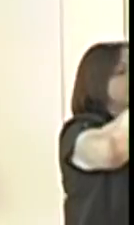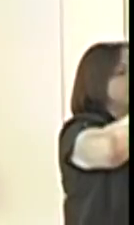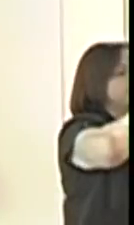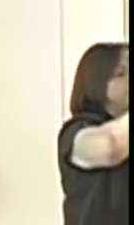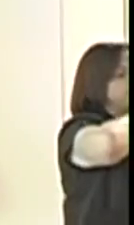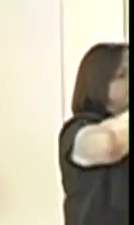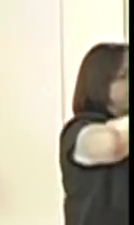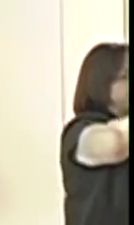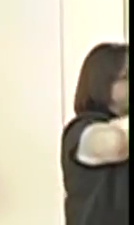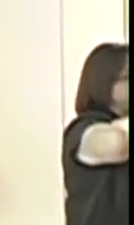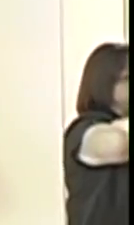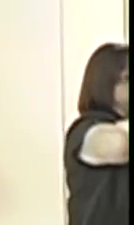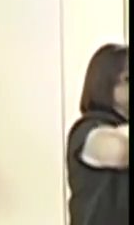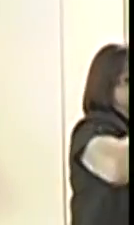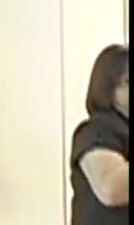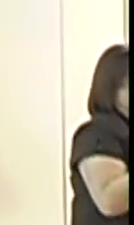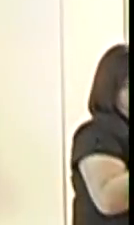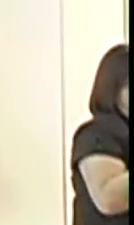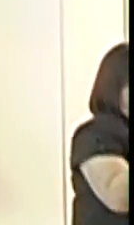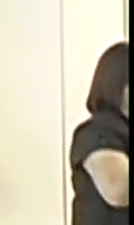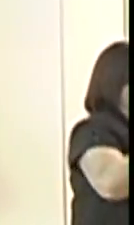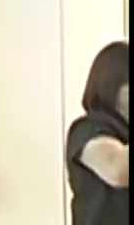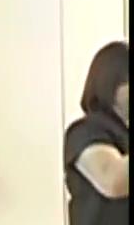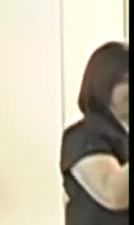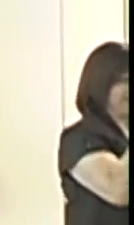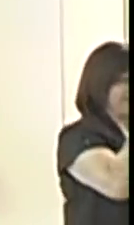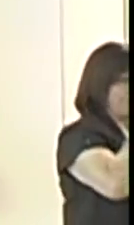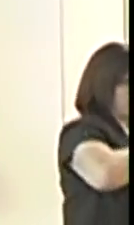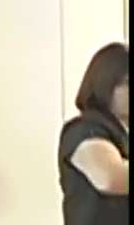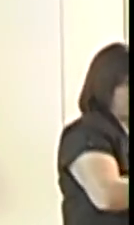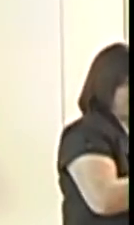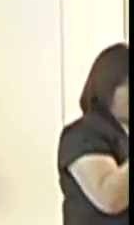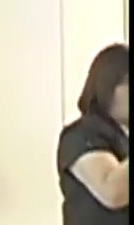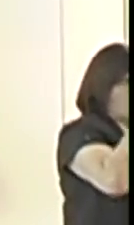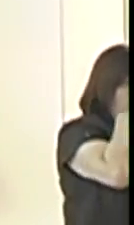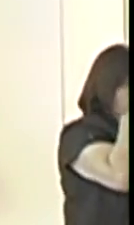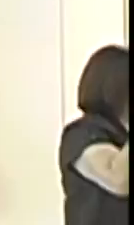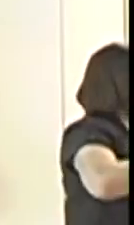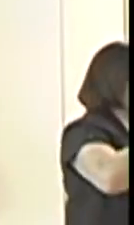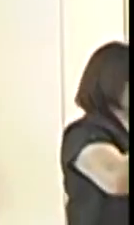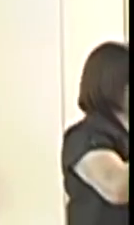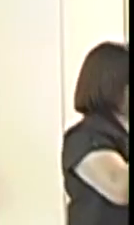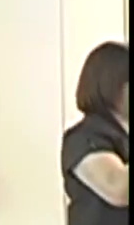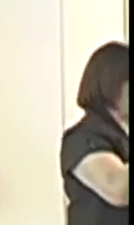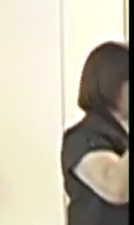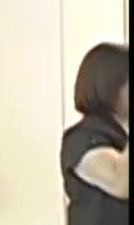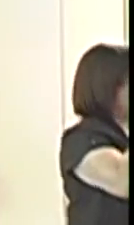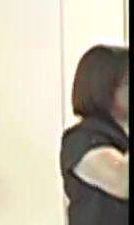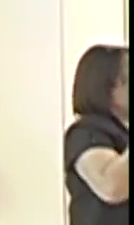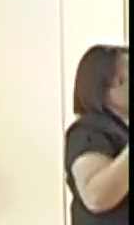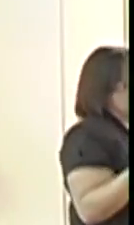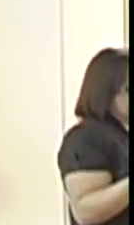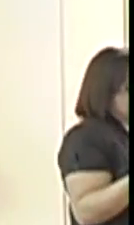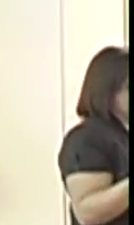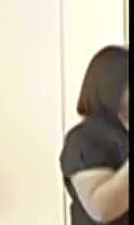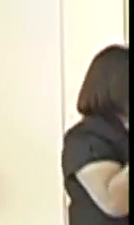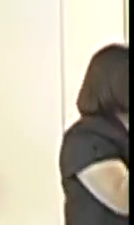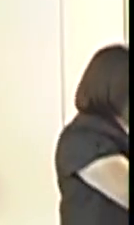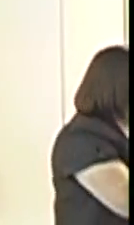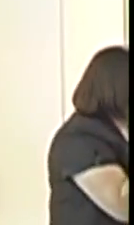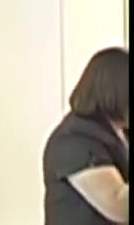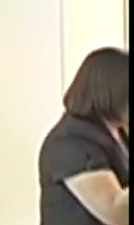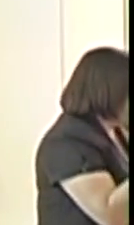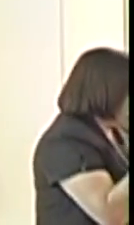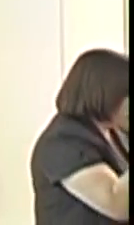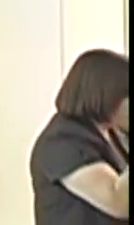movement of the full hand that involves both the first and second knuckles. When we exclude that phenomenon, even